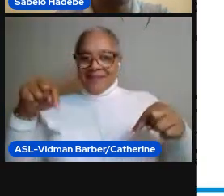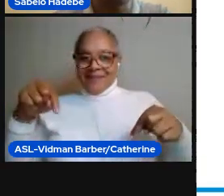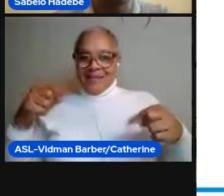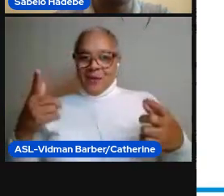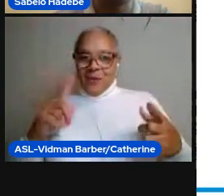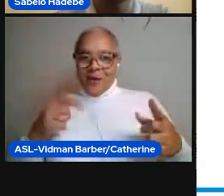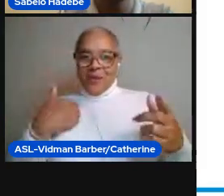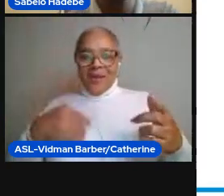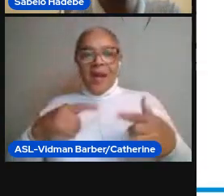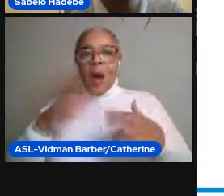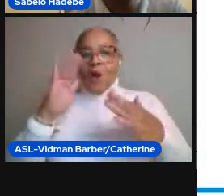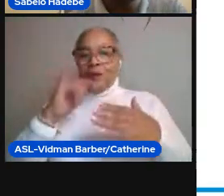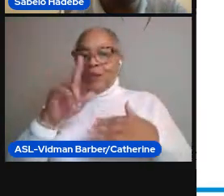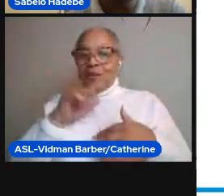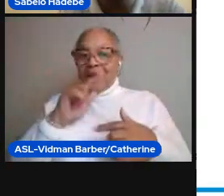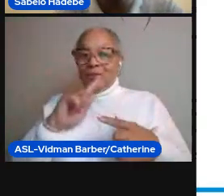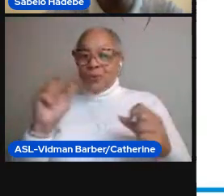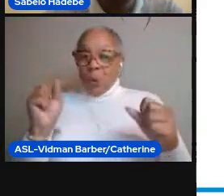too cold where you are.